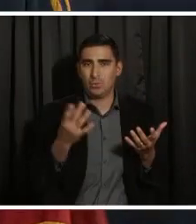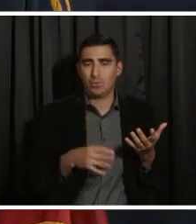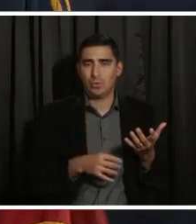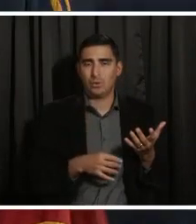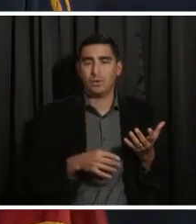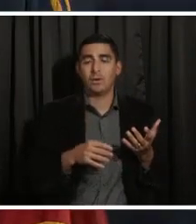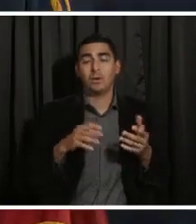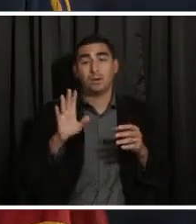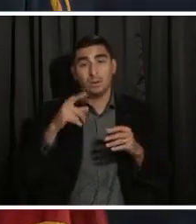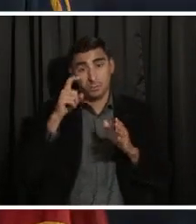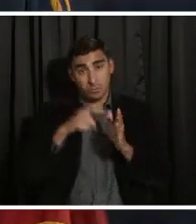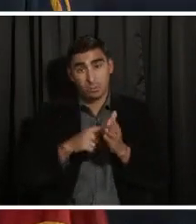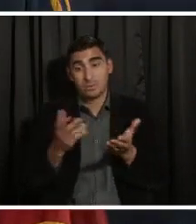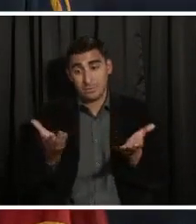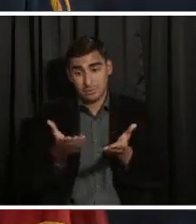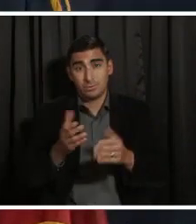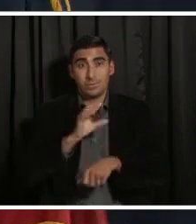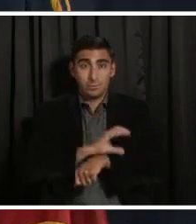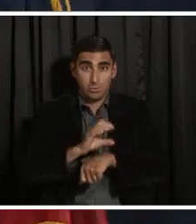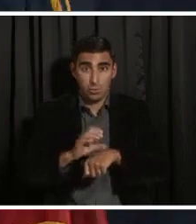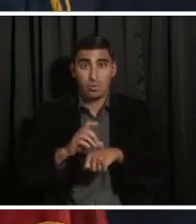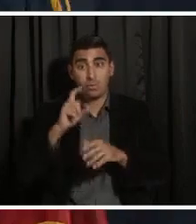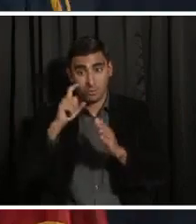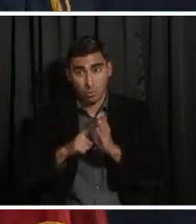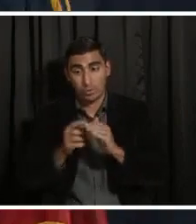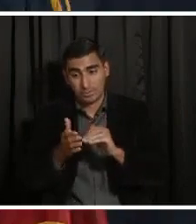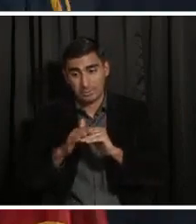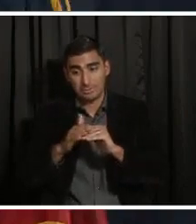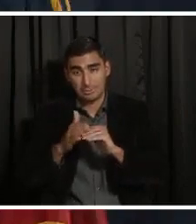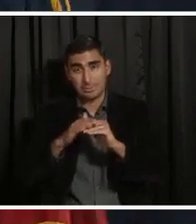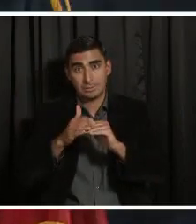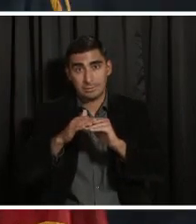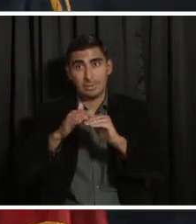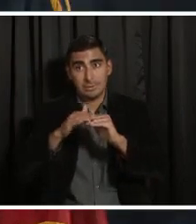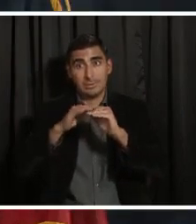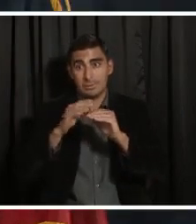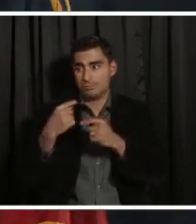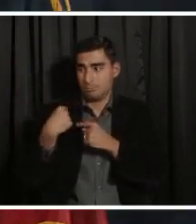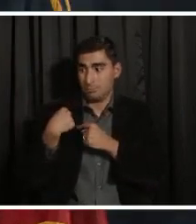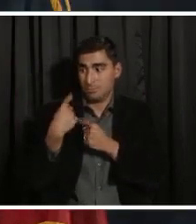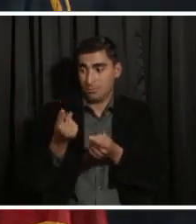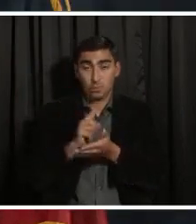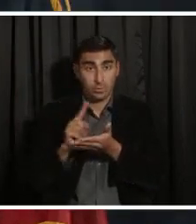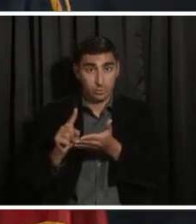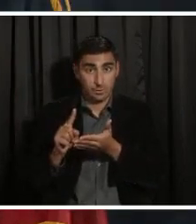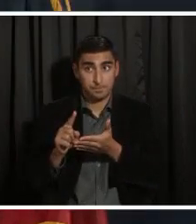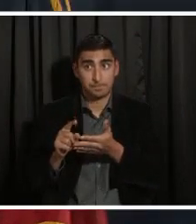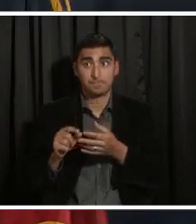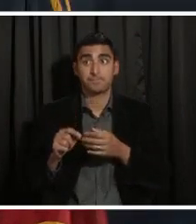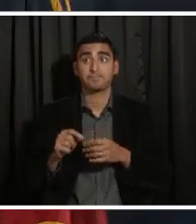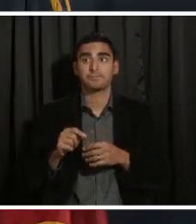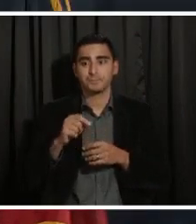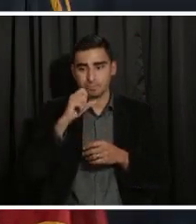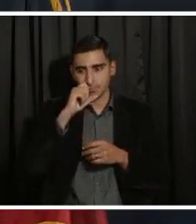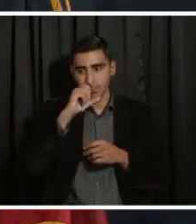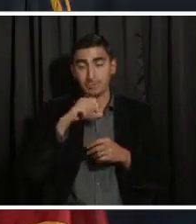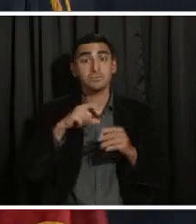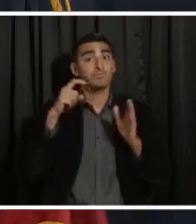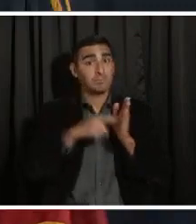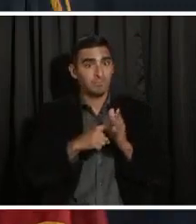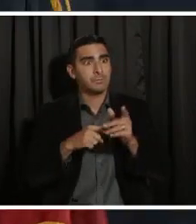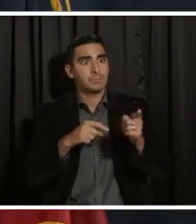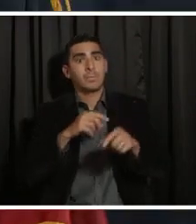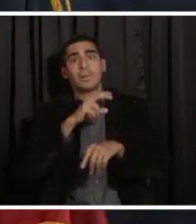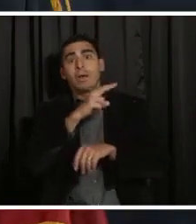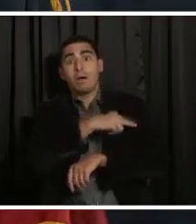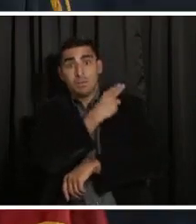cases, relatively steady at a high level the last week, slightly increased hospitalizations of great